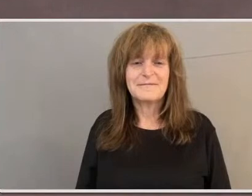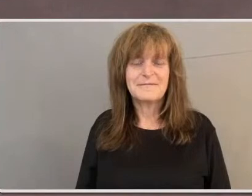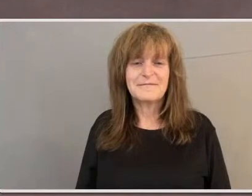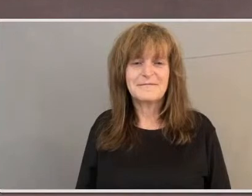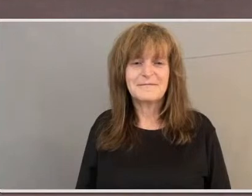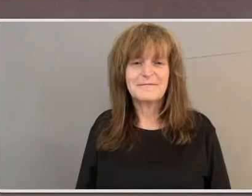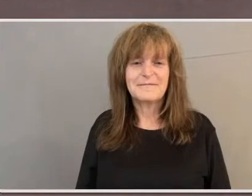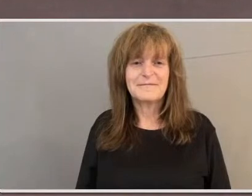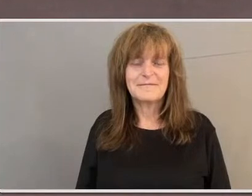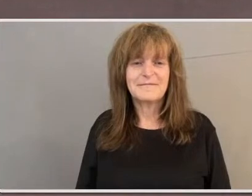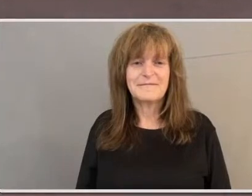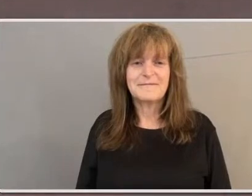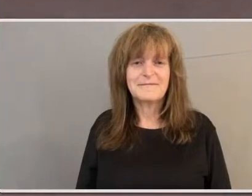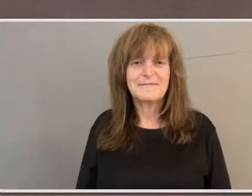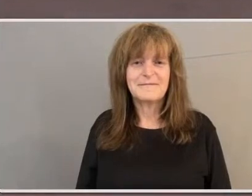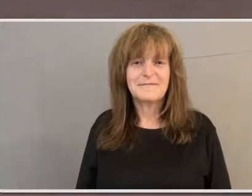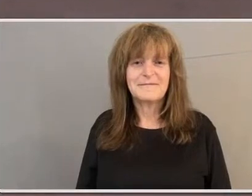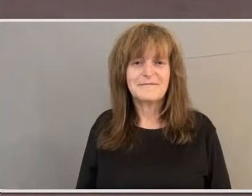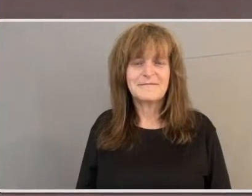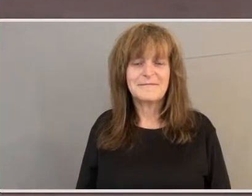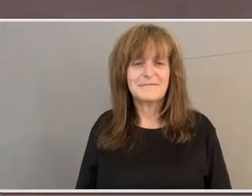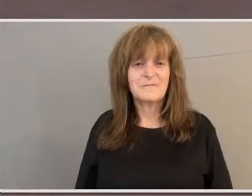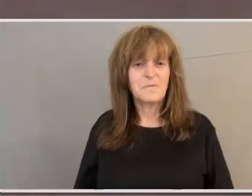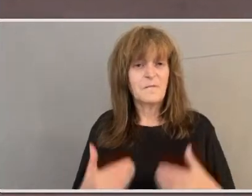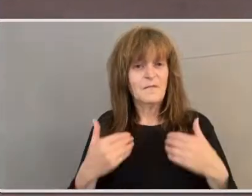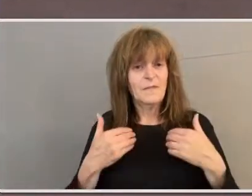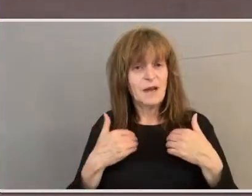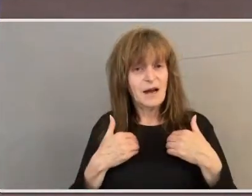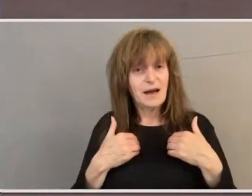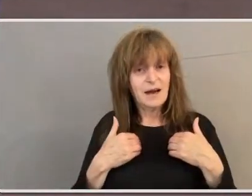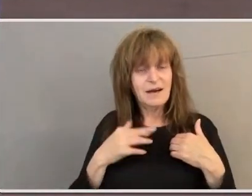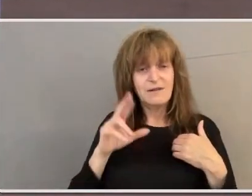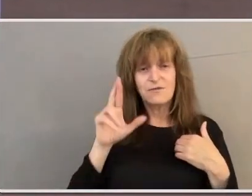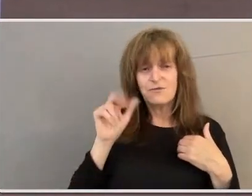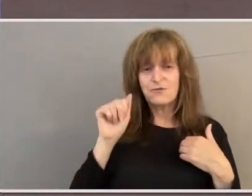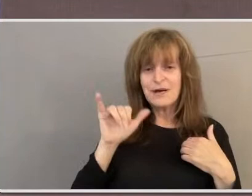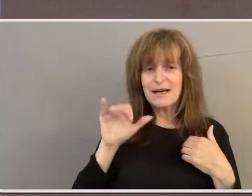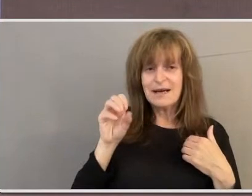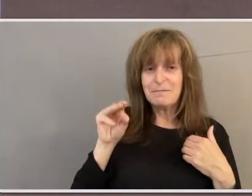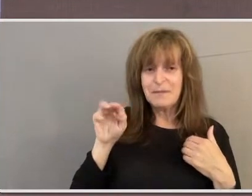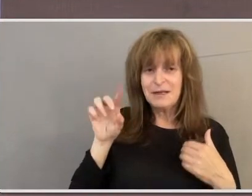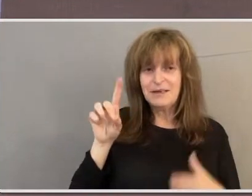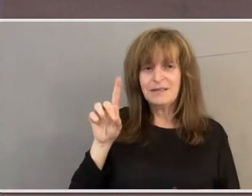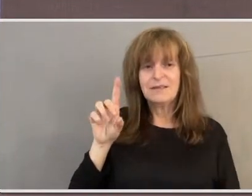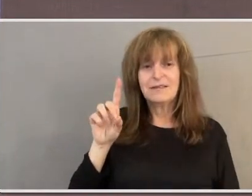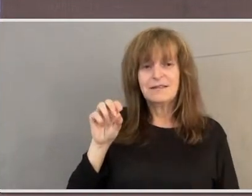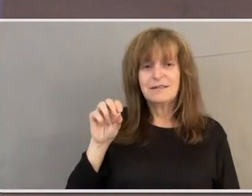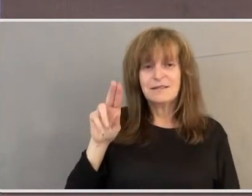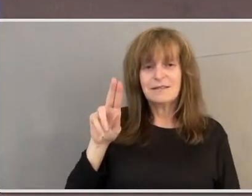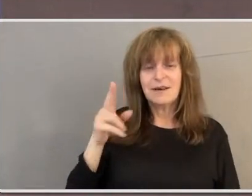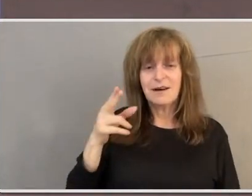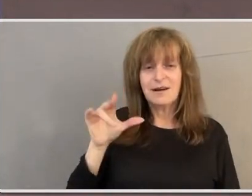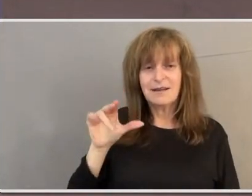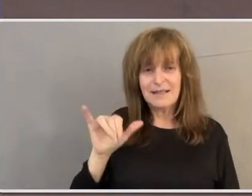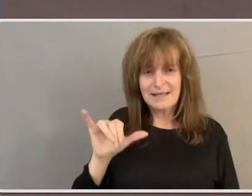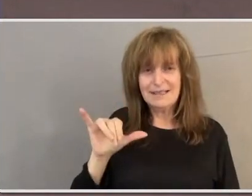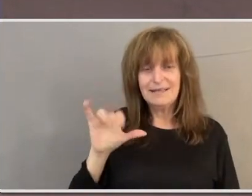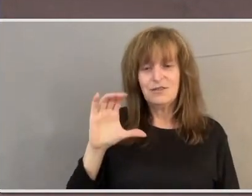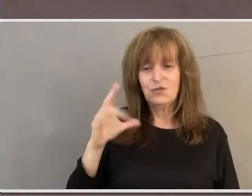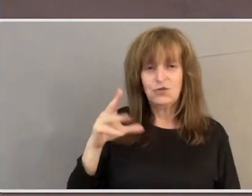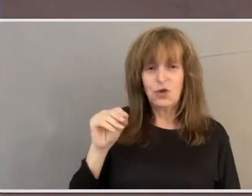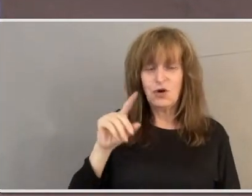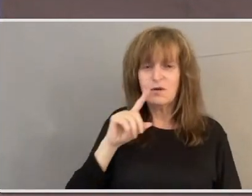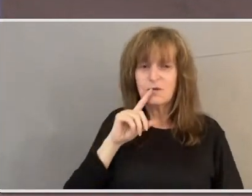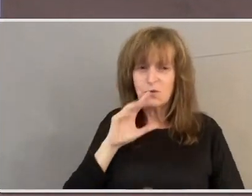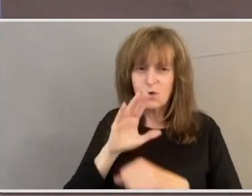I, Raymond Songjun Cho, swear that I will duly and faithfully,